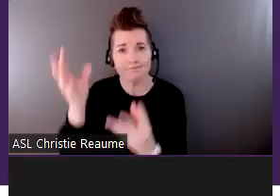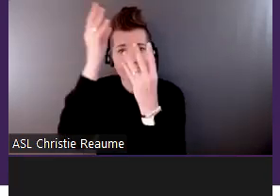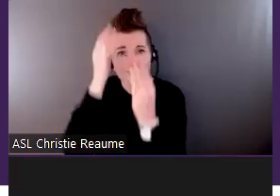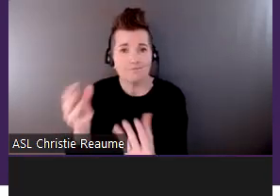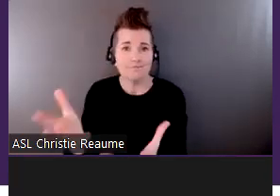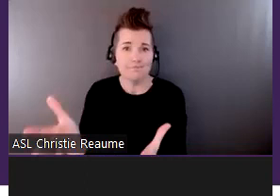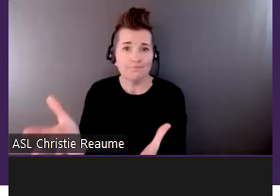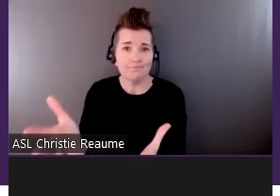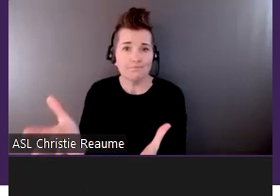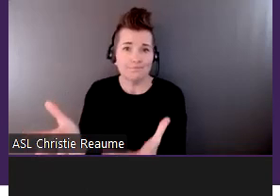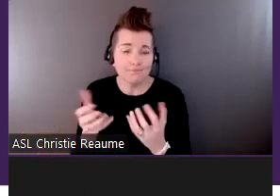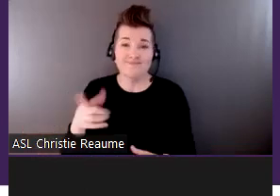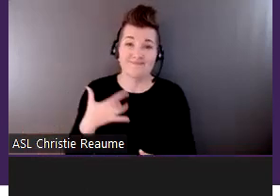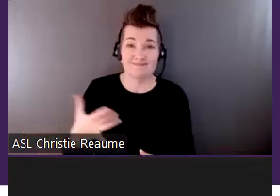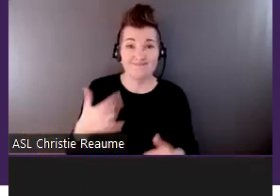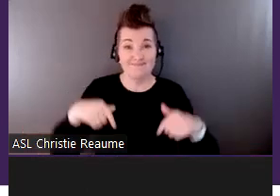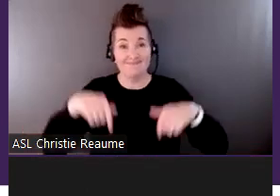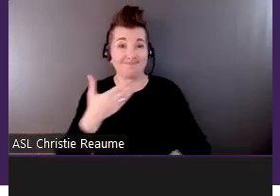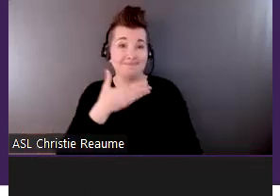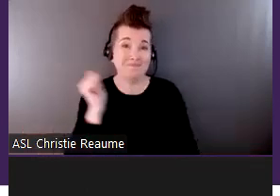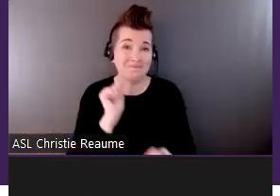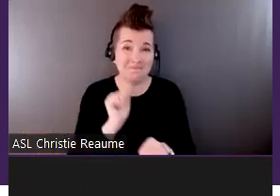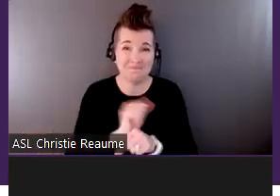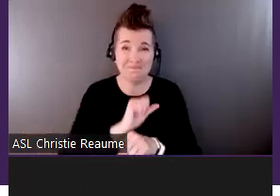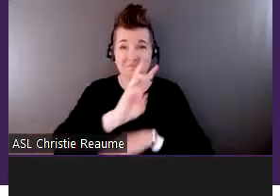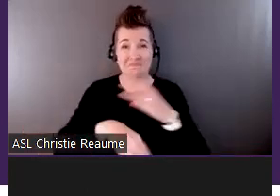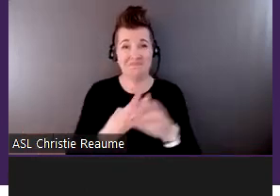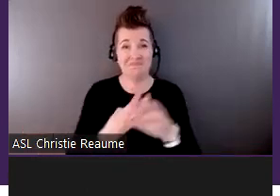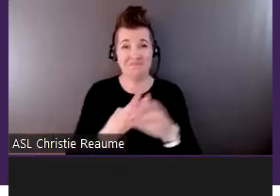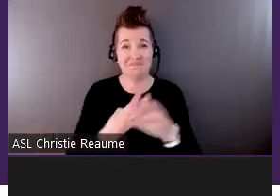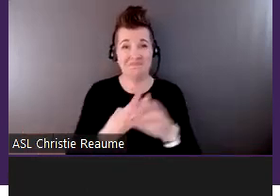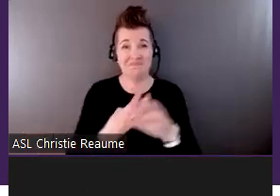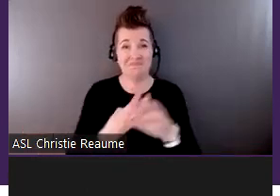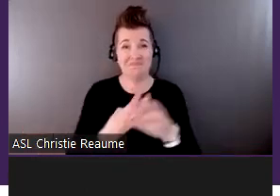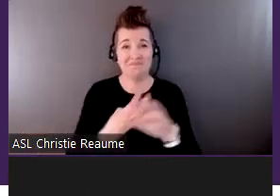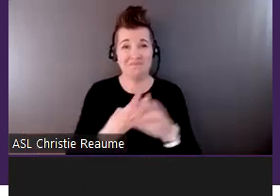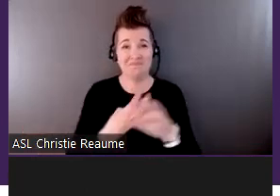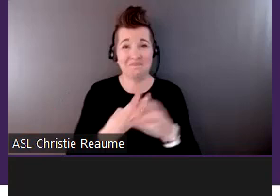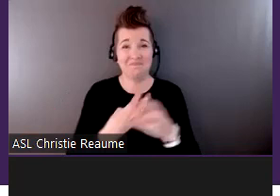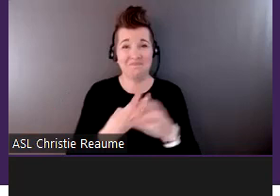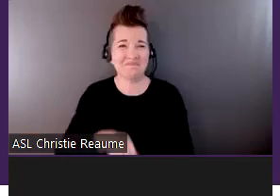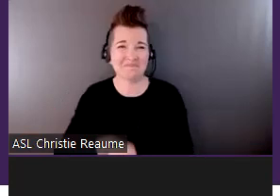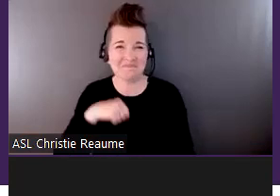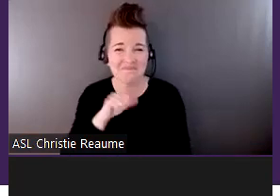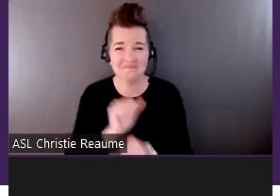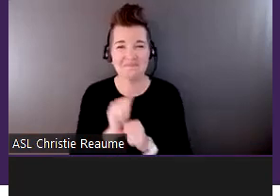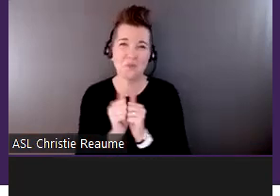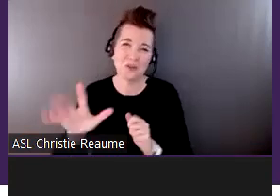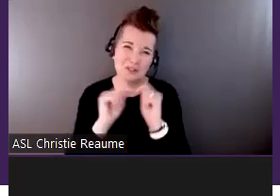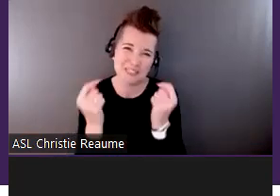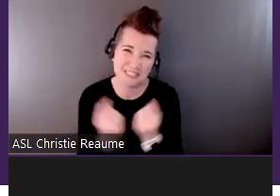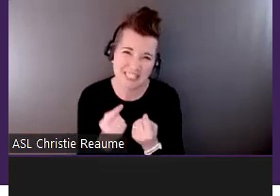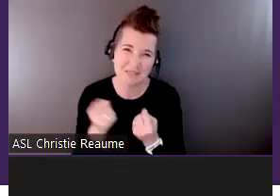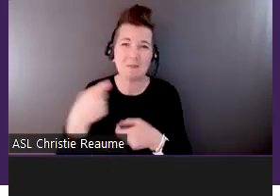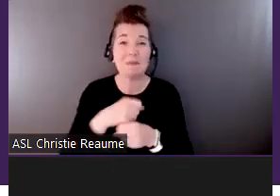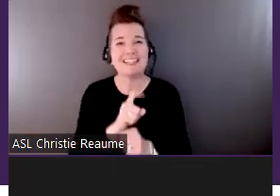says this is the best job in the world and very proud of of working with her team to make a difference in the lives of older adults